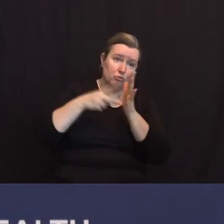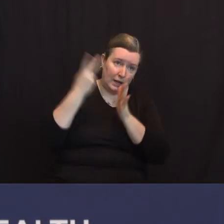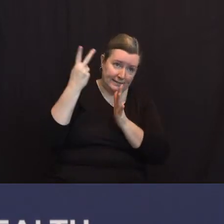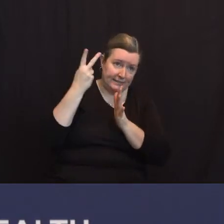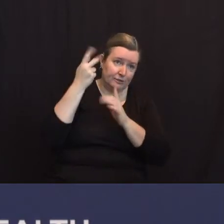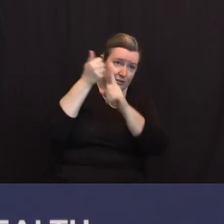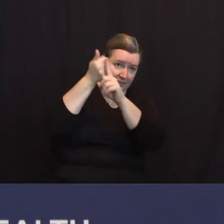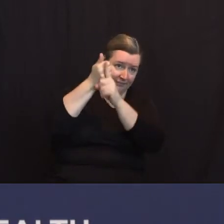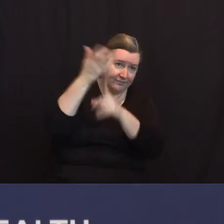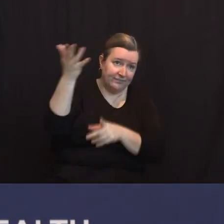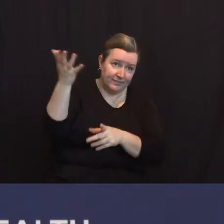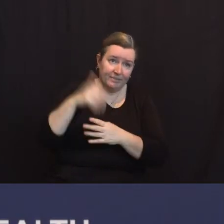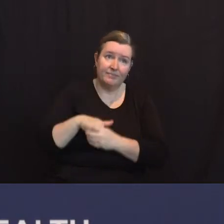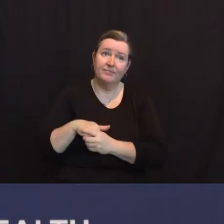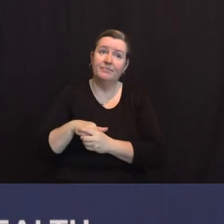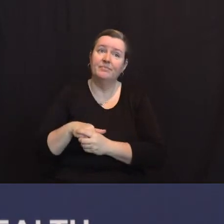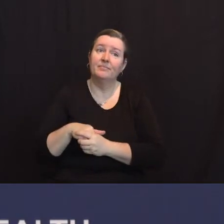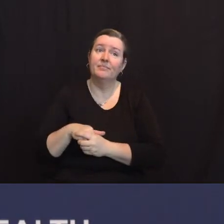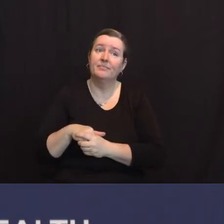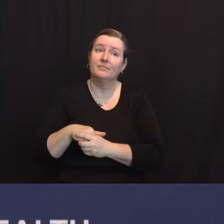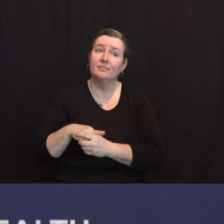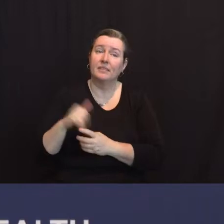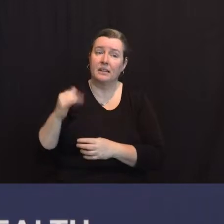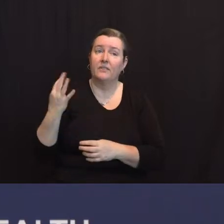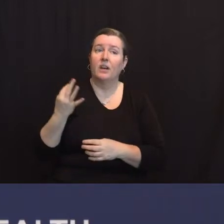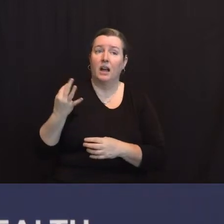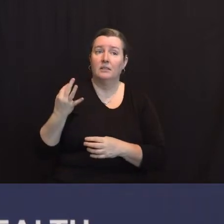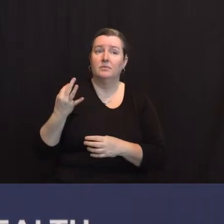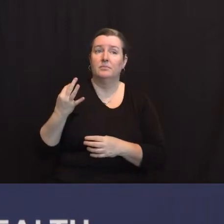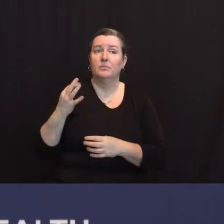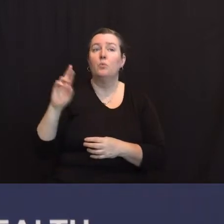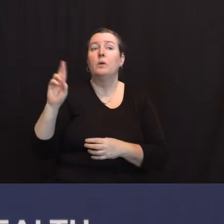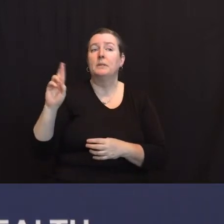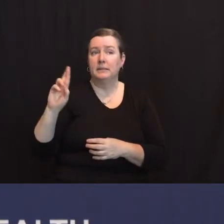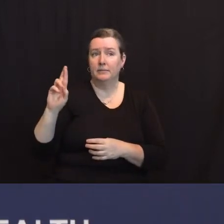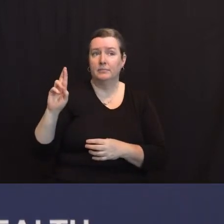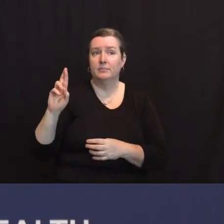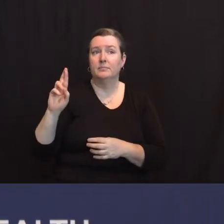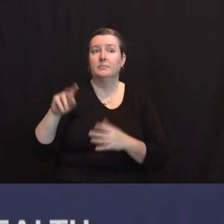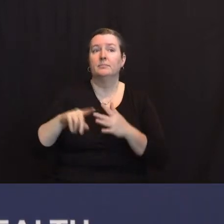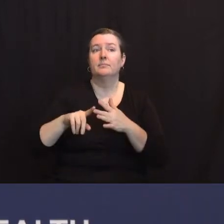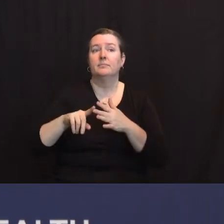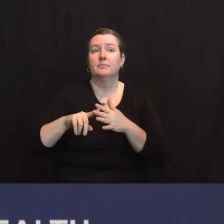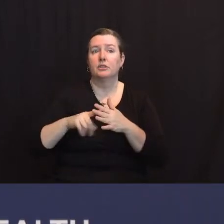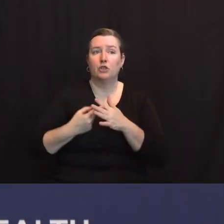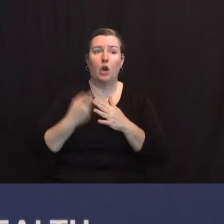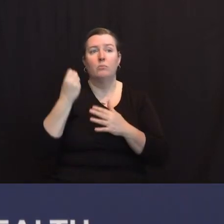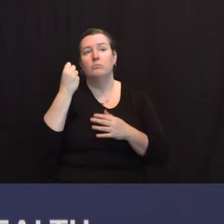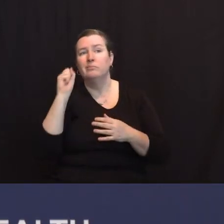start hearings into the various ways that you've handled the pandemic,